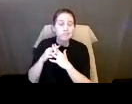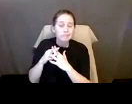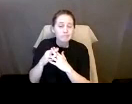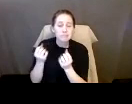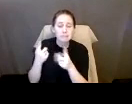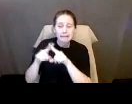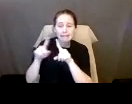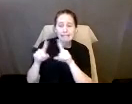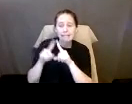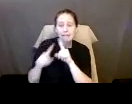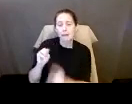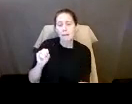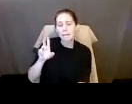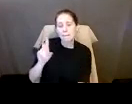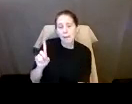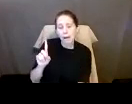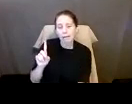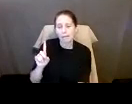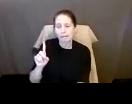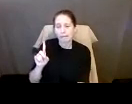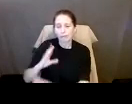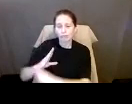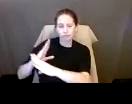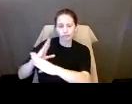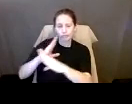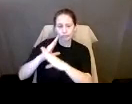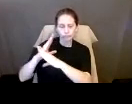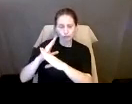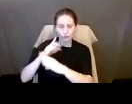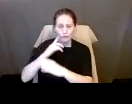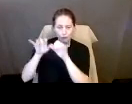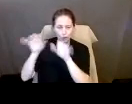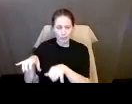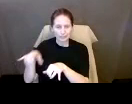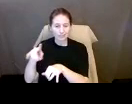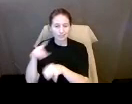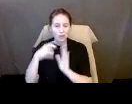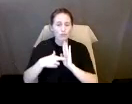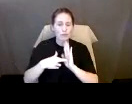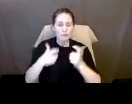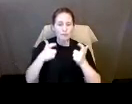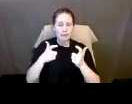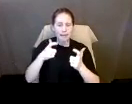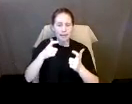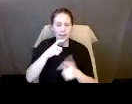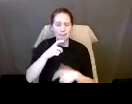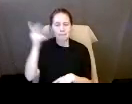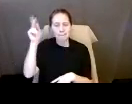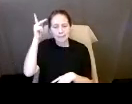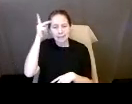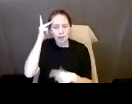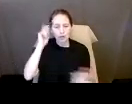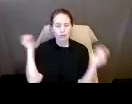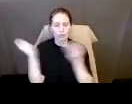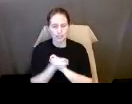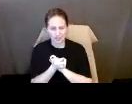mud brick fortresses throughout lower Nubia. And it basically represents a large political shift in the international